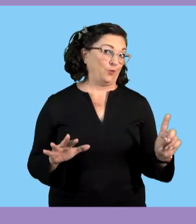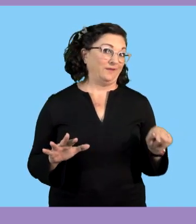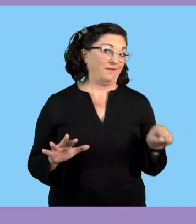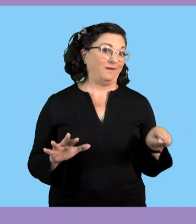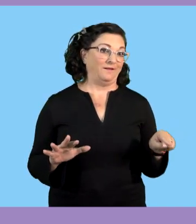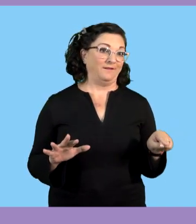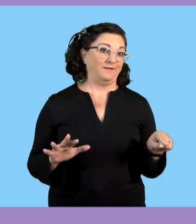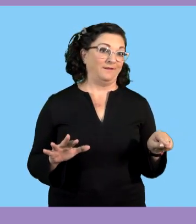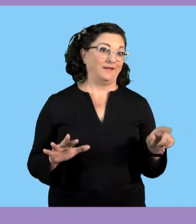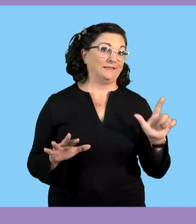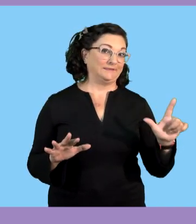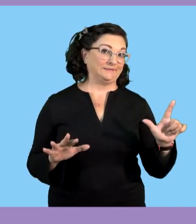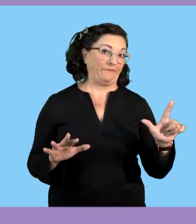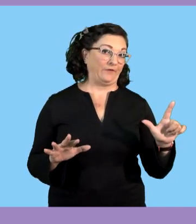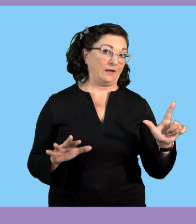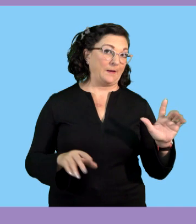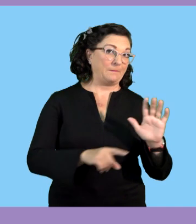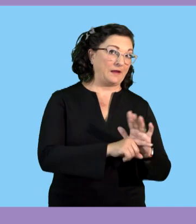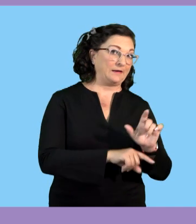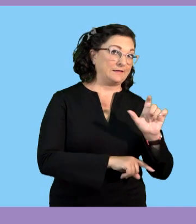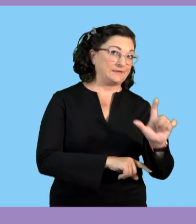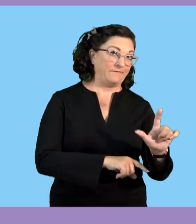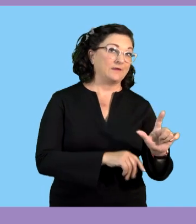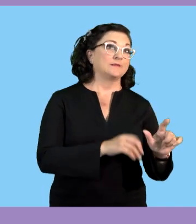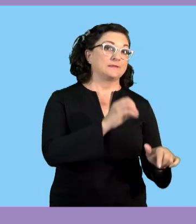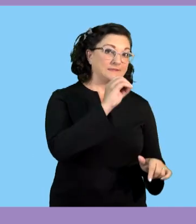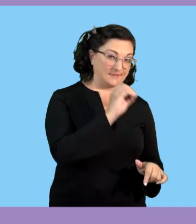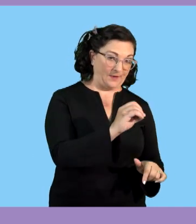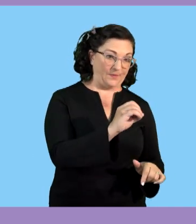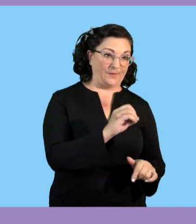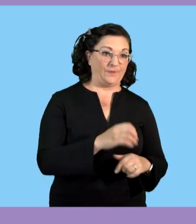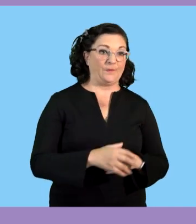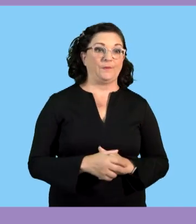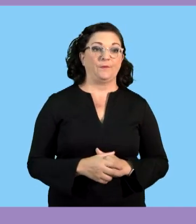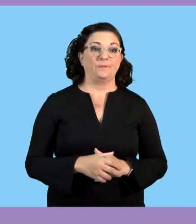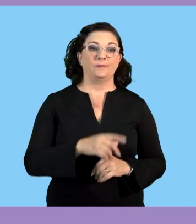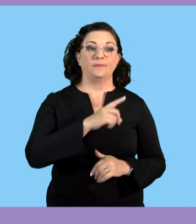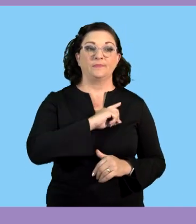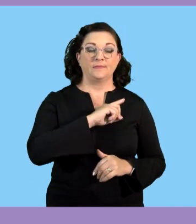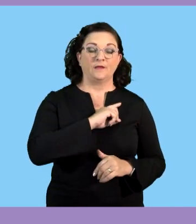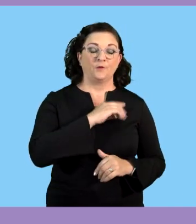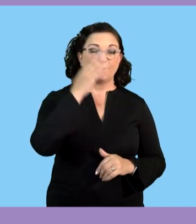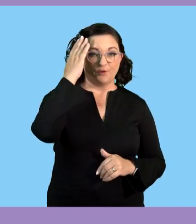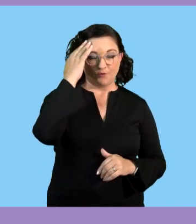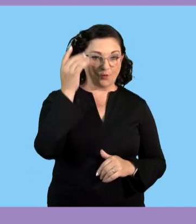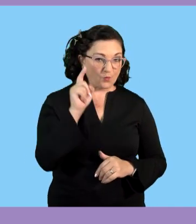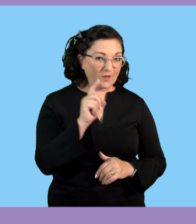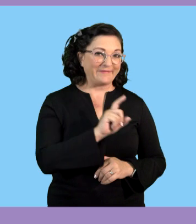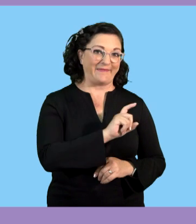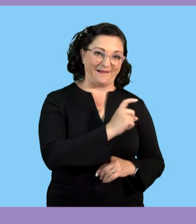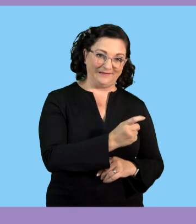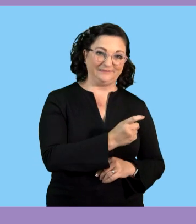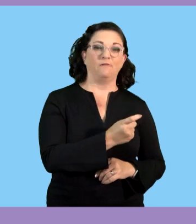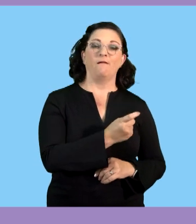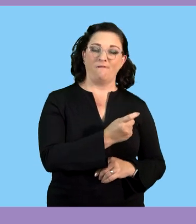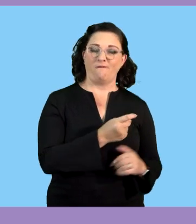side, I have a 7 minus 7, remember, that gives us 0 because they are additive inverses of each other, and I'm just